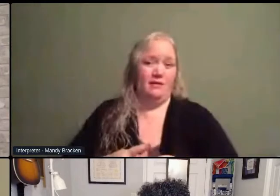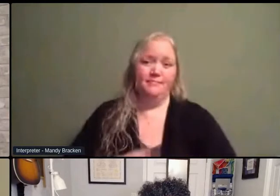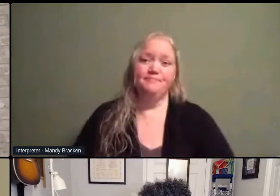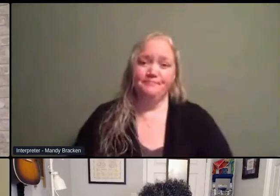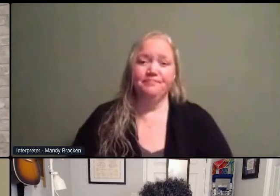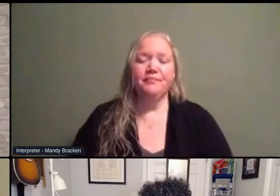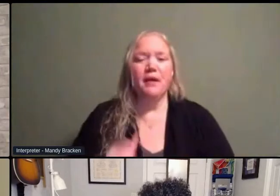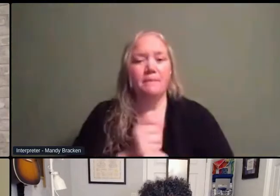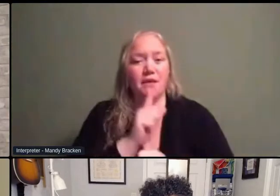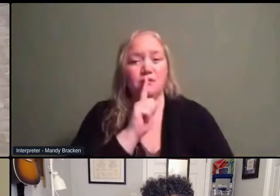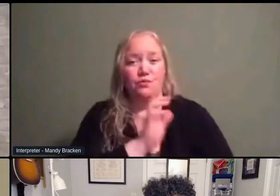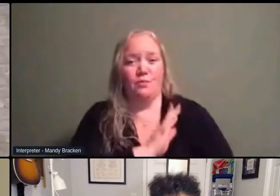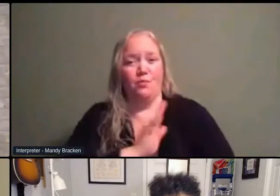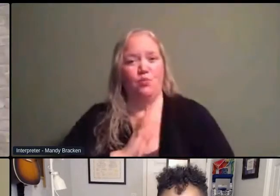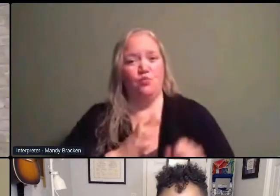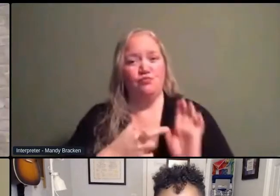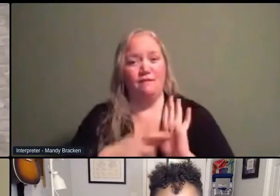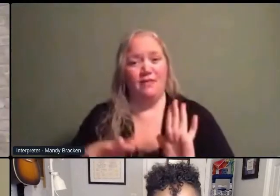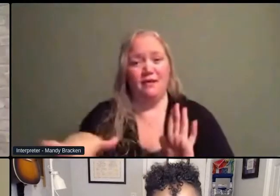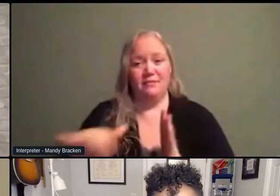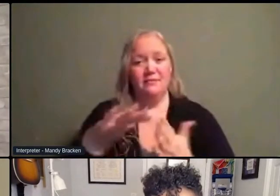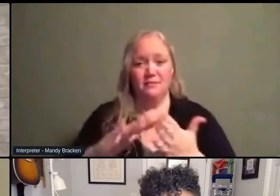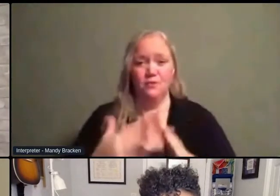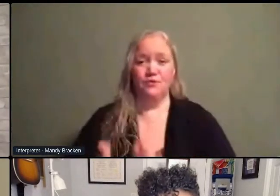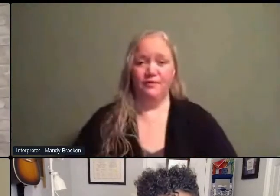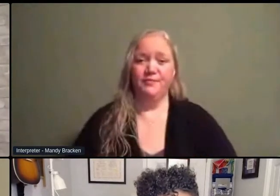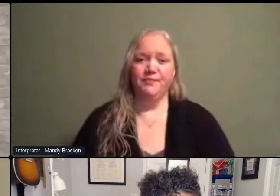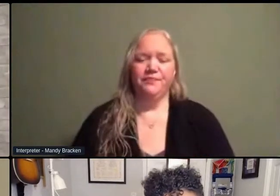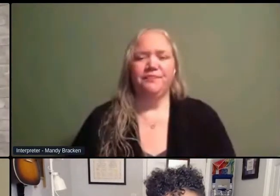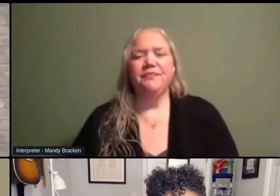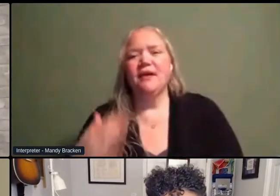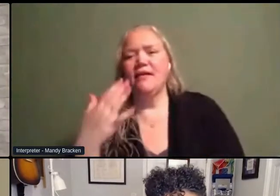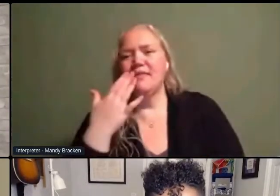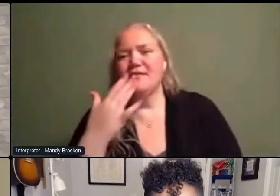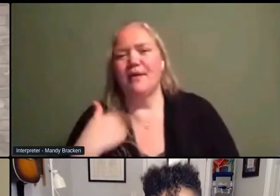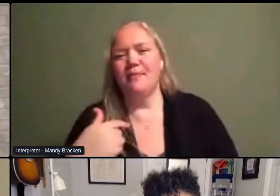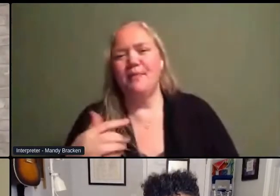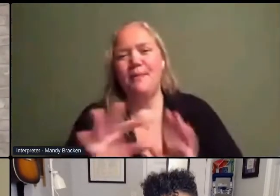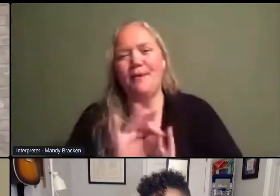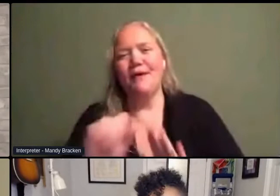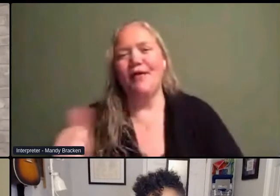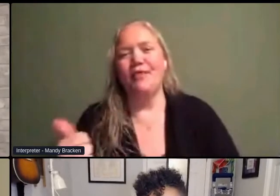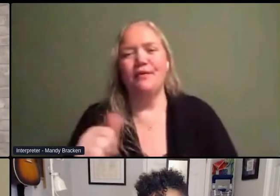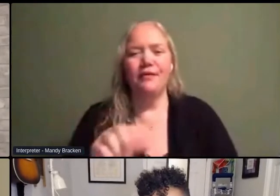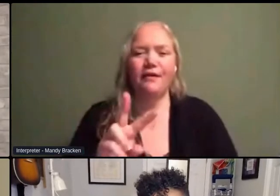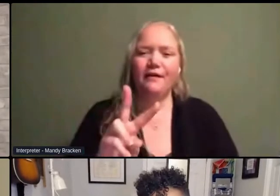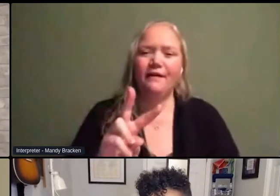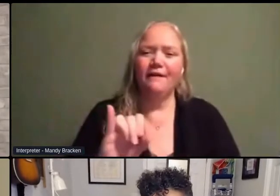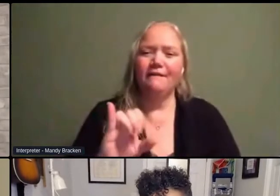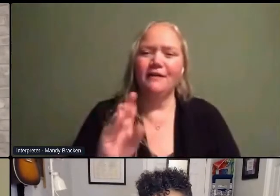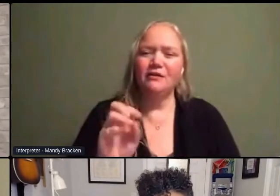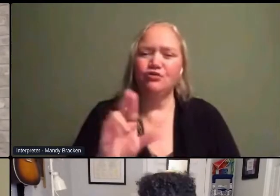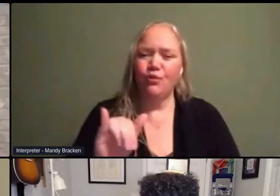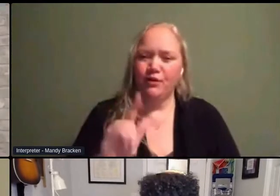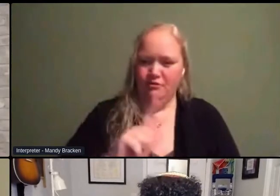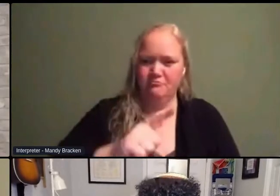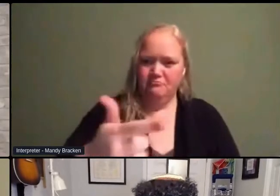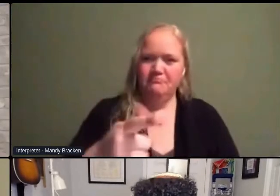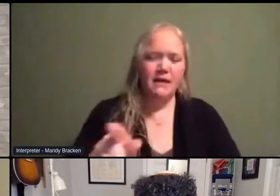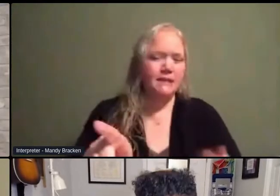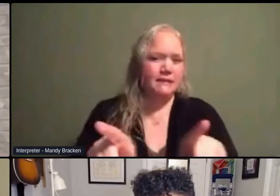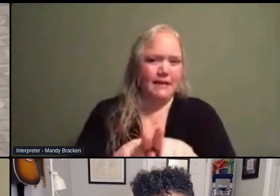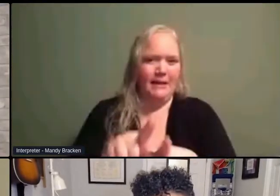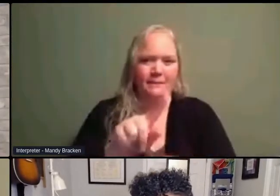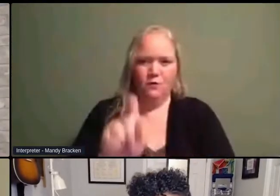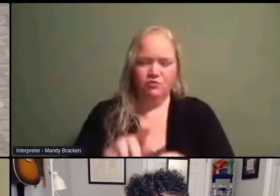Thank you. I'll just pick another person. Victoria, how about you? How will your organization invest resources from JEDI Night?